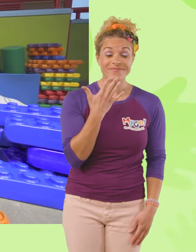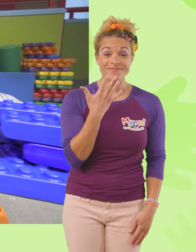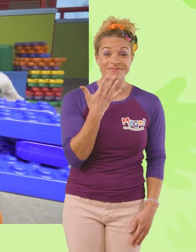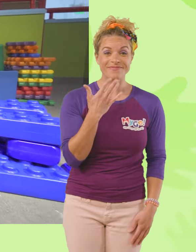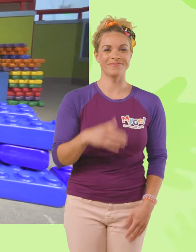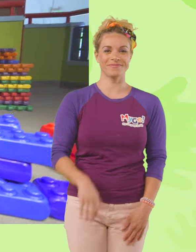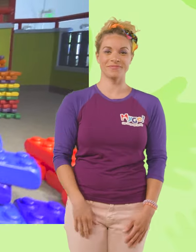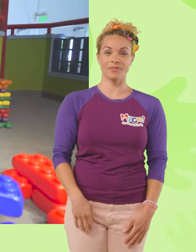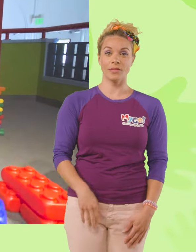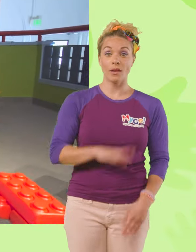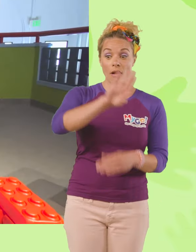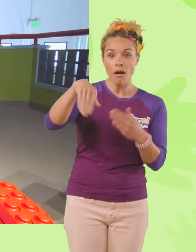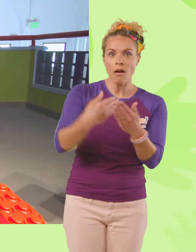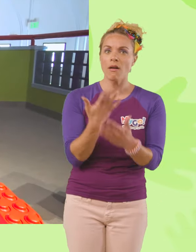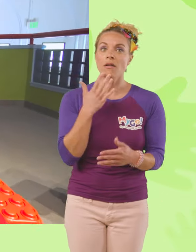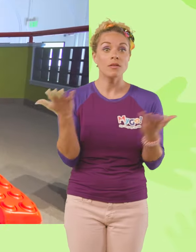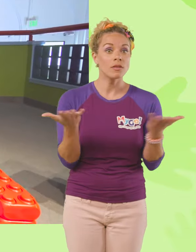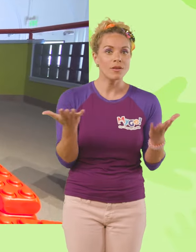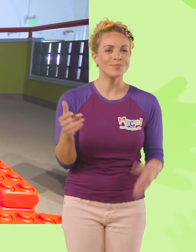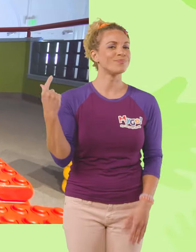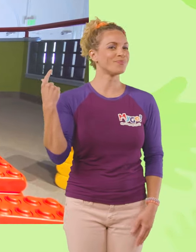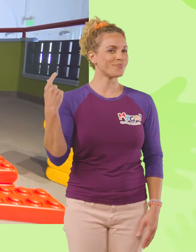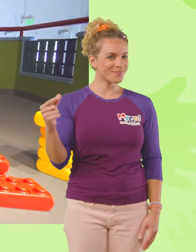1, 2, 3, 4, 5 colors, and those colors are